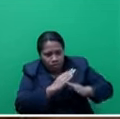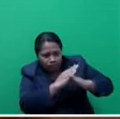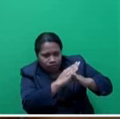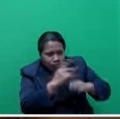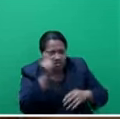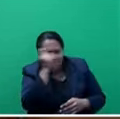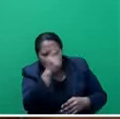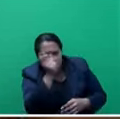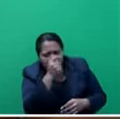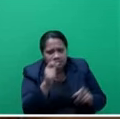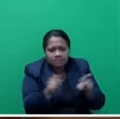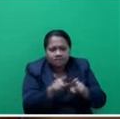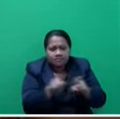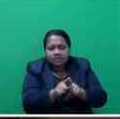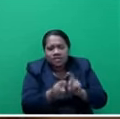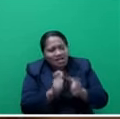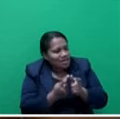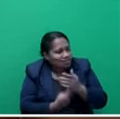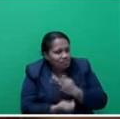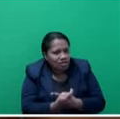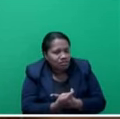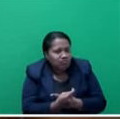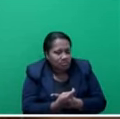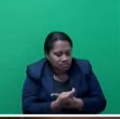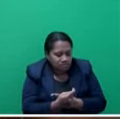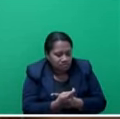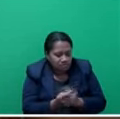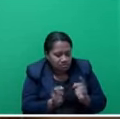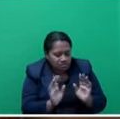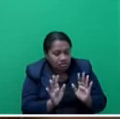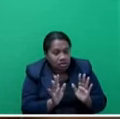threats like climate change. Under these circumstances,